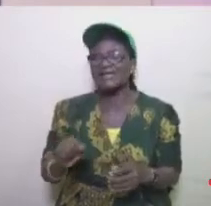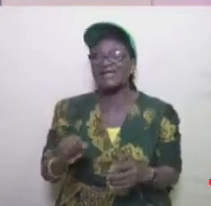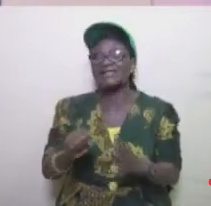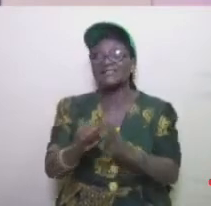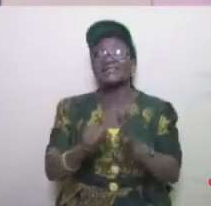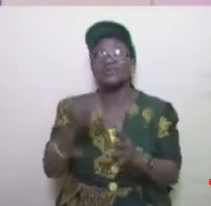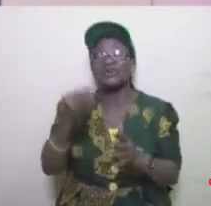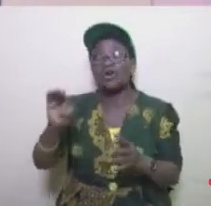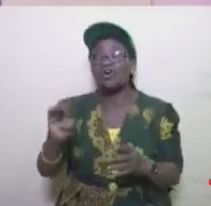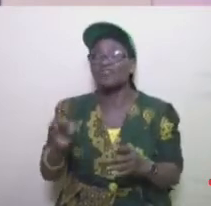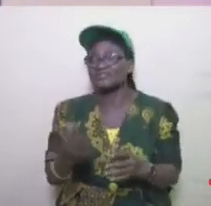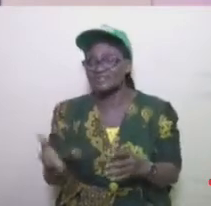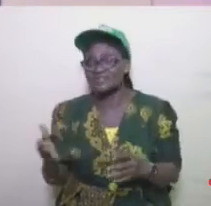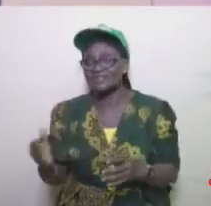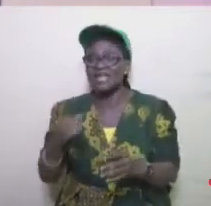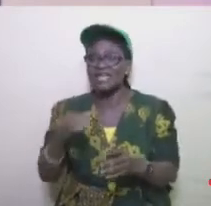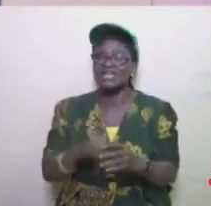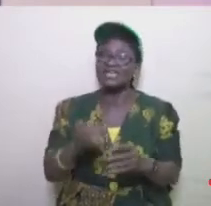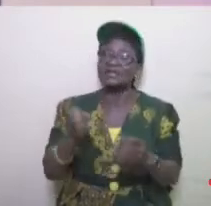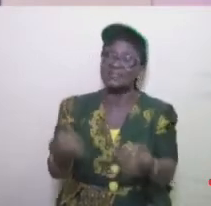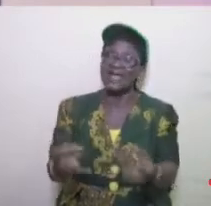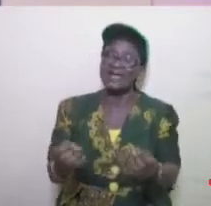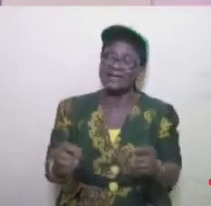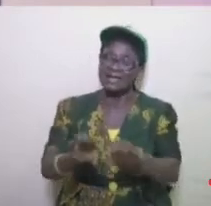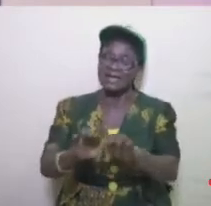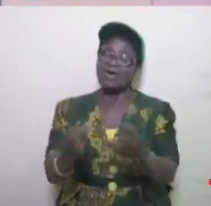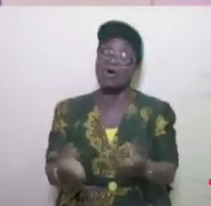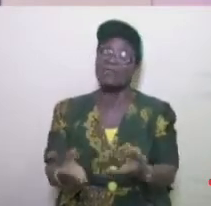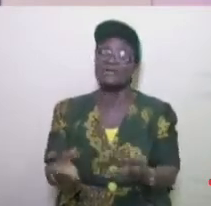many organizations today, people say,